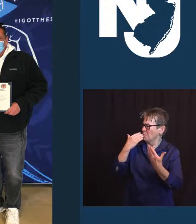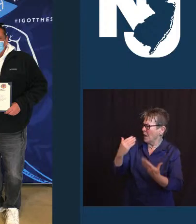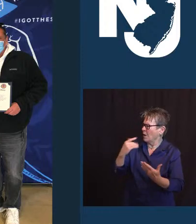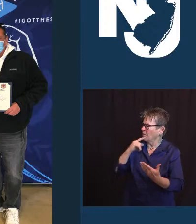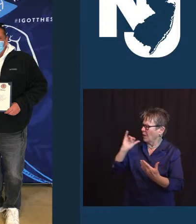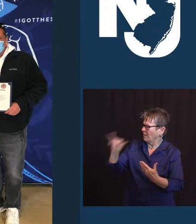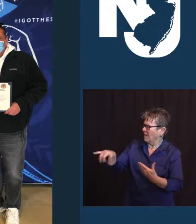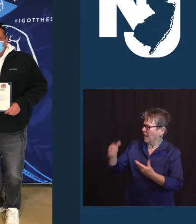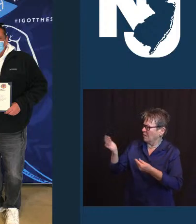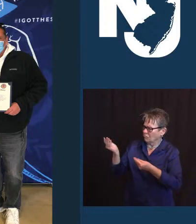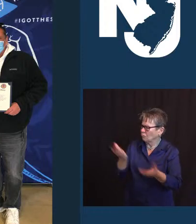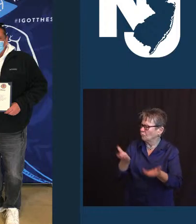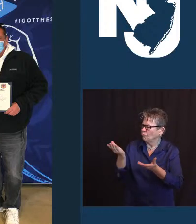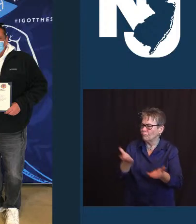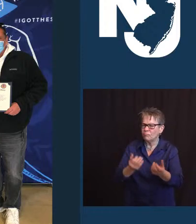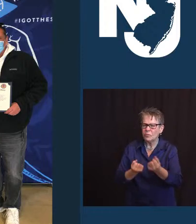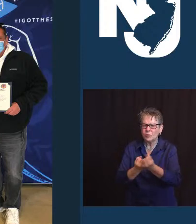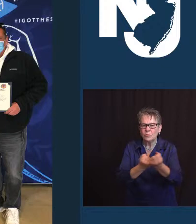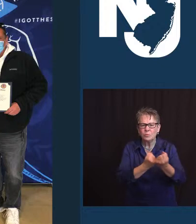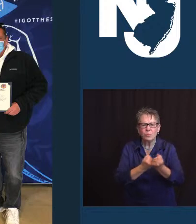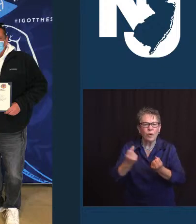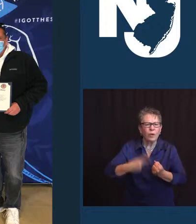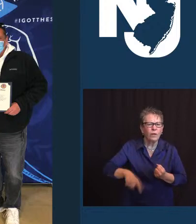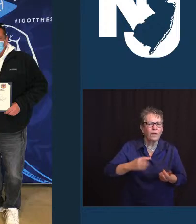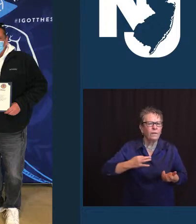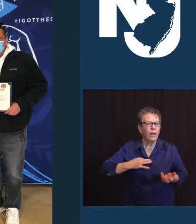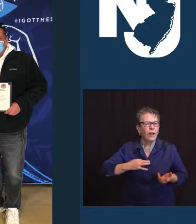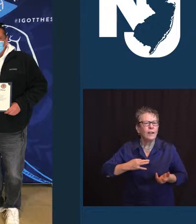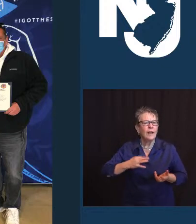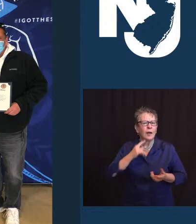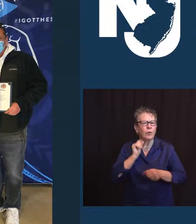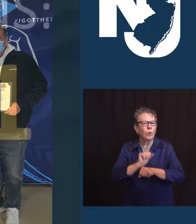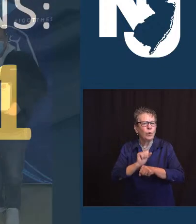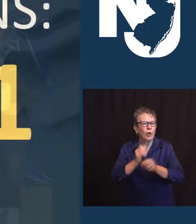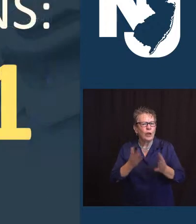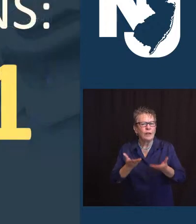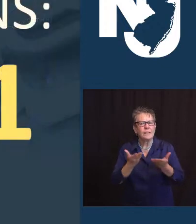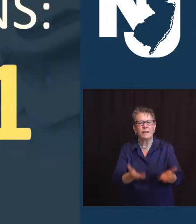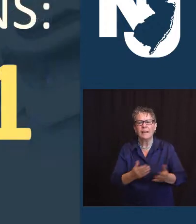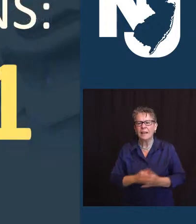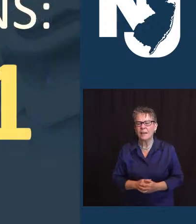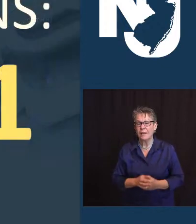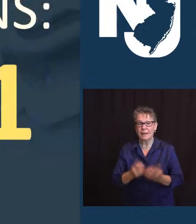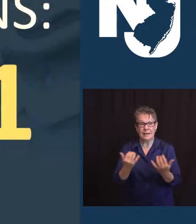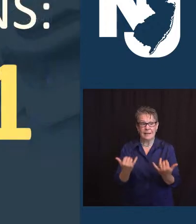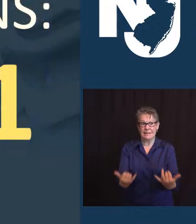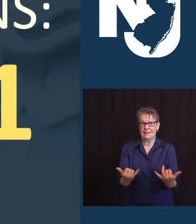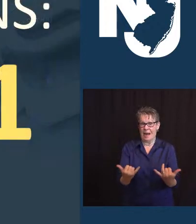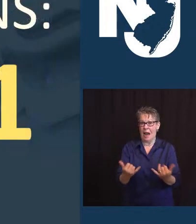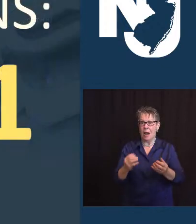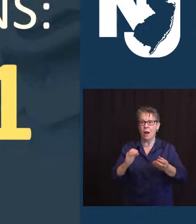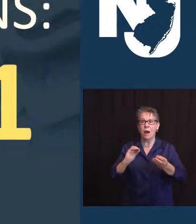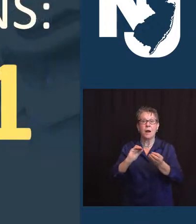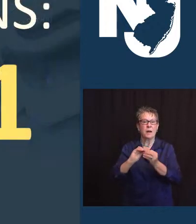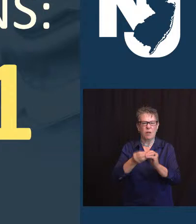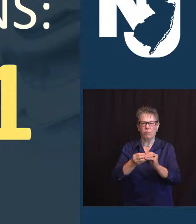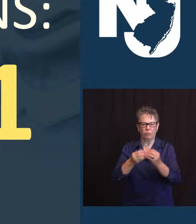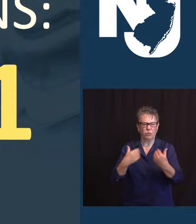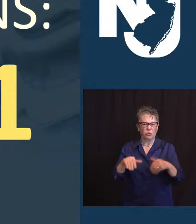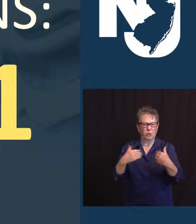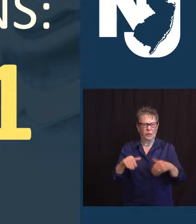hats he wears, of NJSOS Vets. So our dashboard is showing a current total of